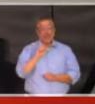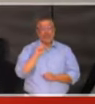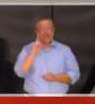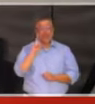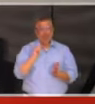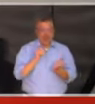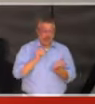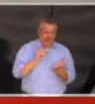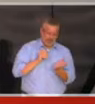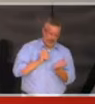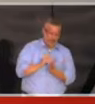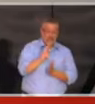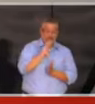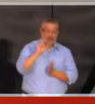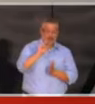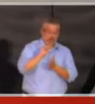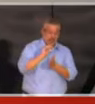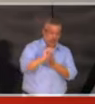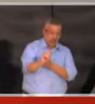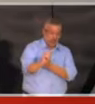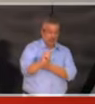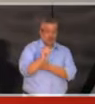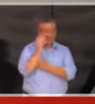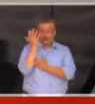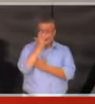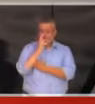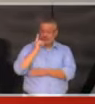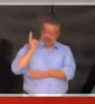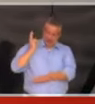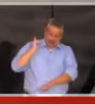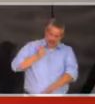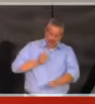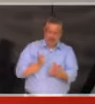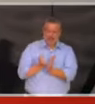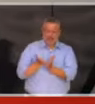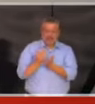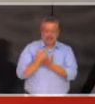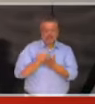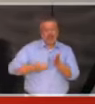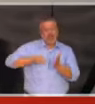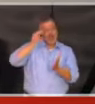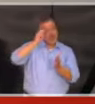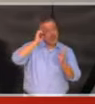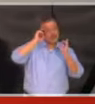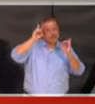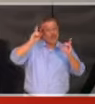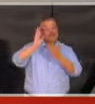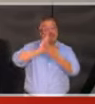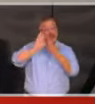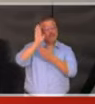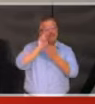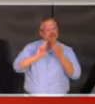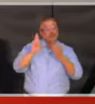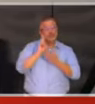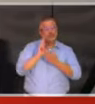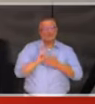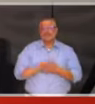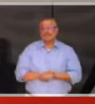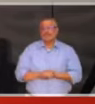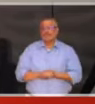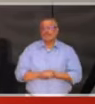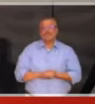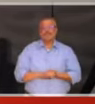$47.1 billion, unprecedented, historic budget for higher education in the state of California. Mark